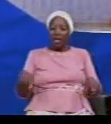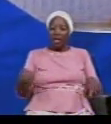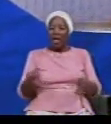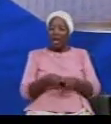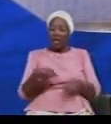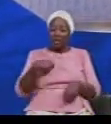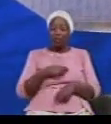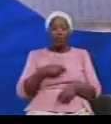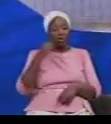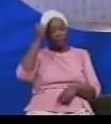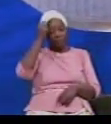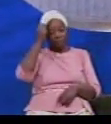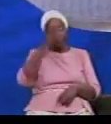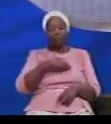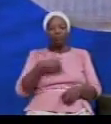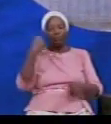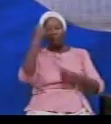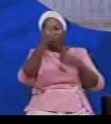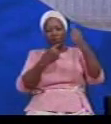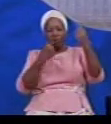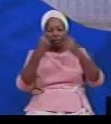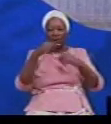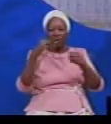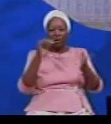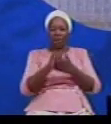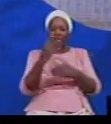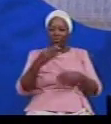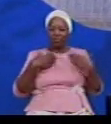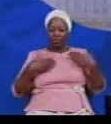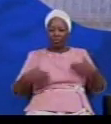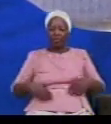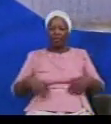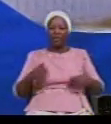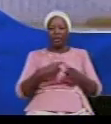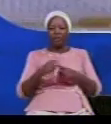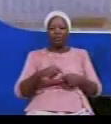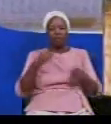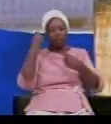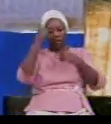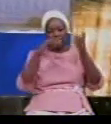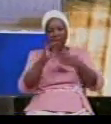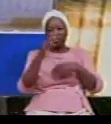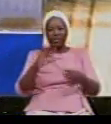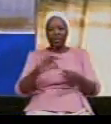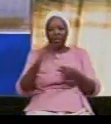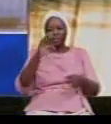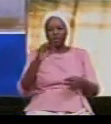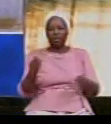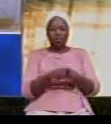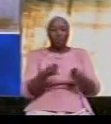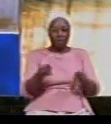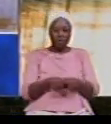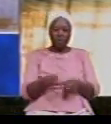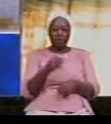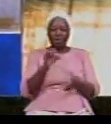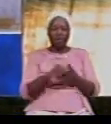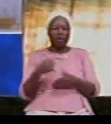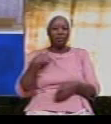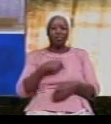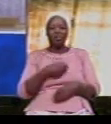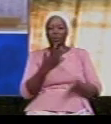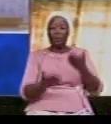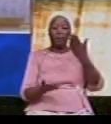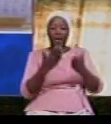our spirit, so that we balance up everything. Look at number one, essential fruits